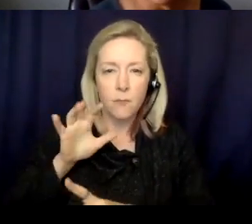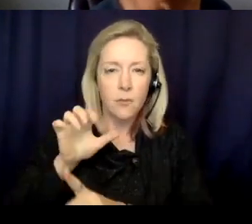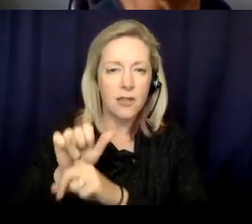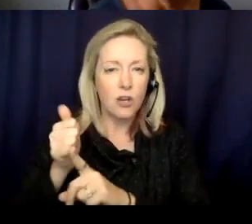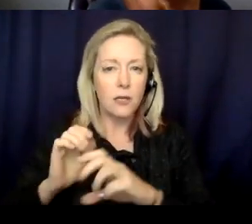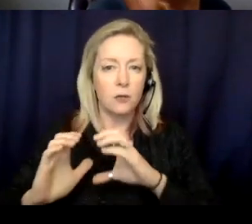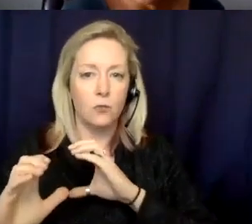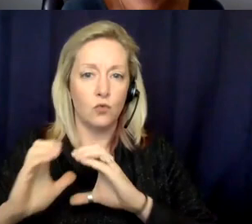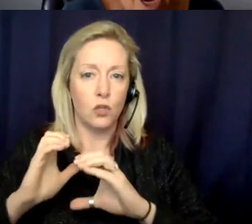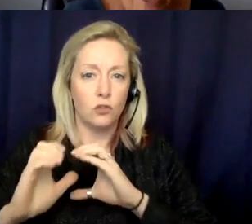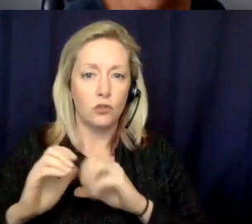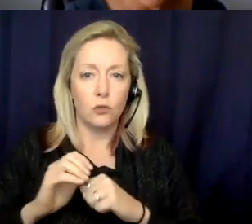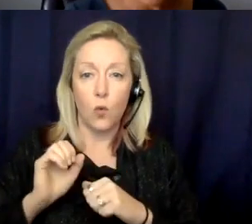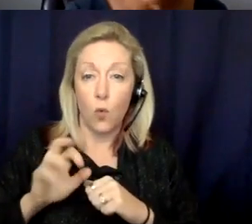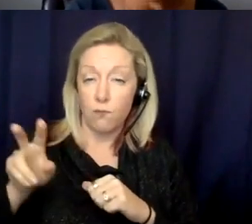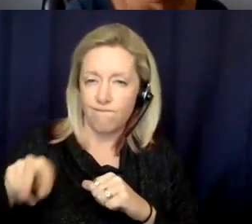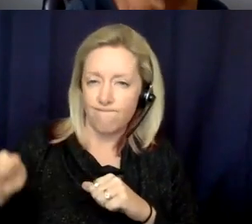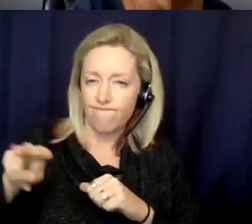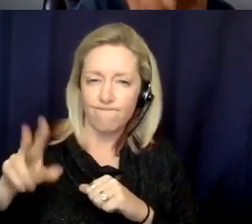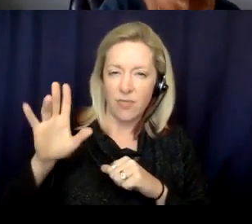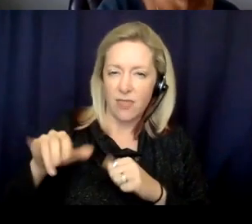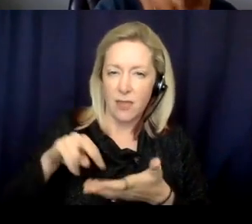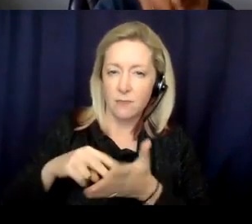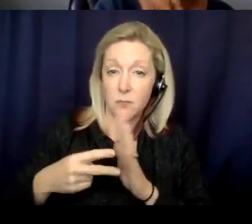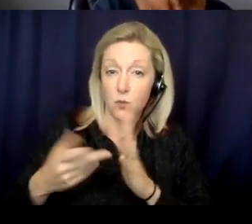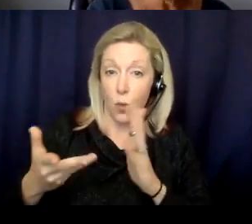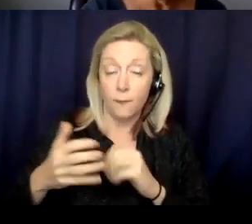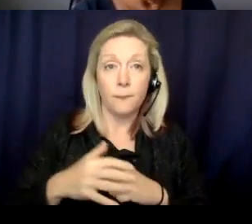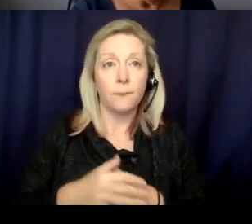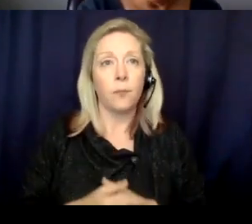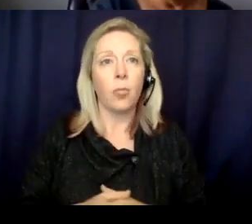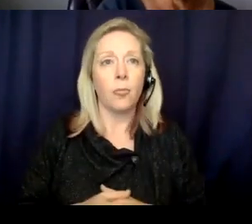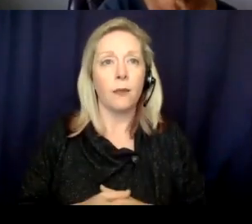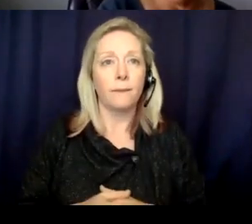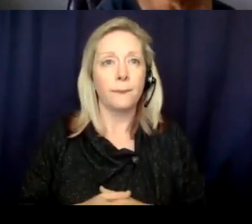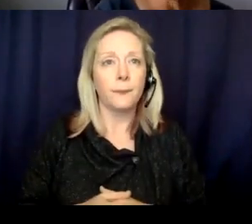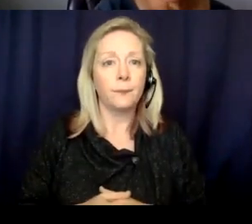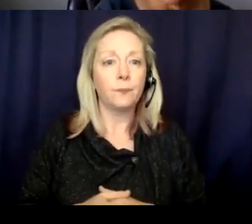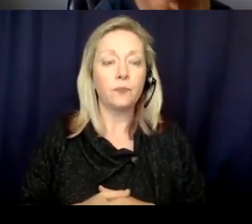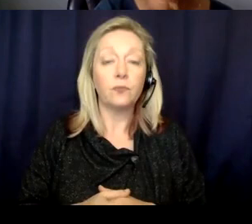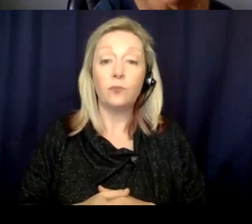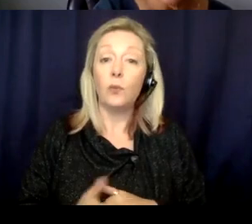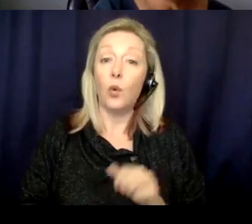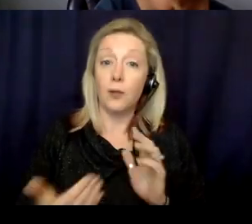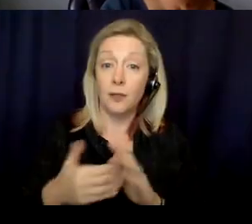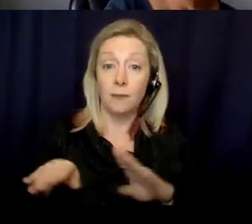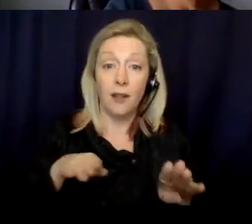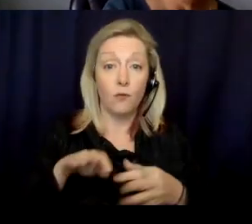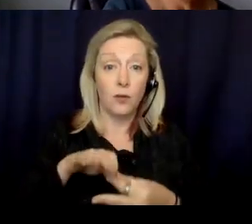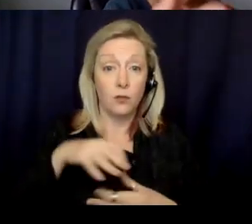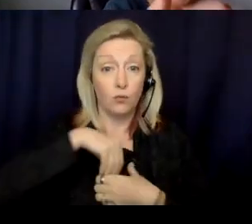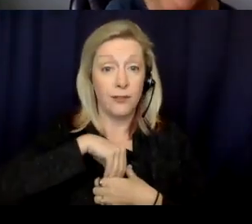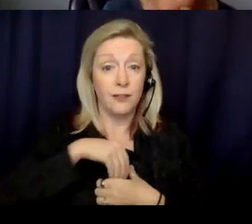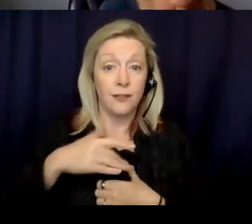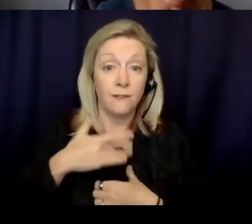if we can decide what those behaviors are meaning. So a lot of times, if